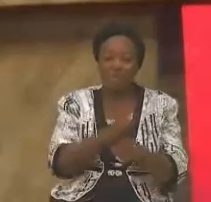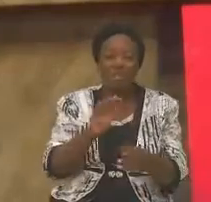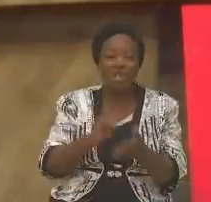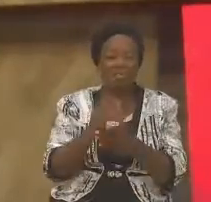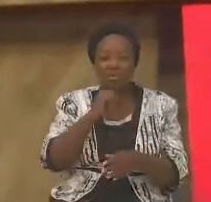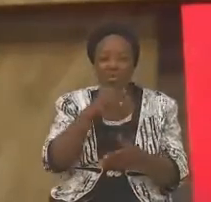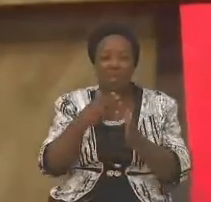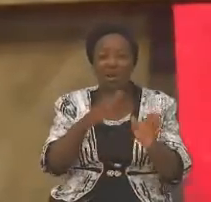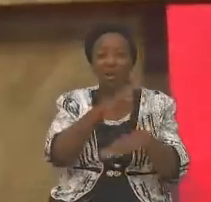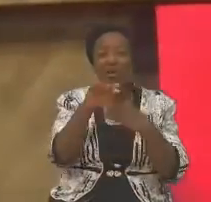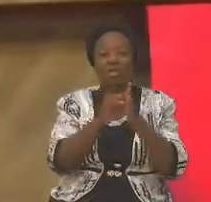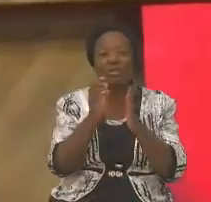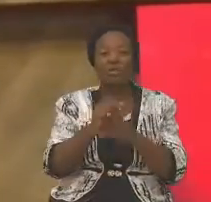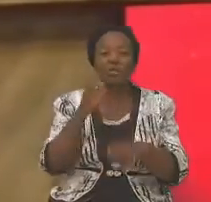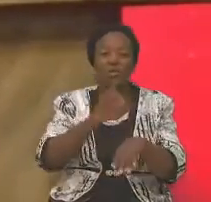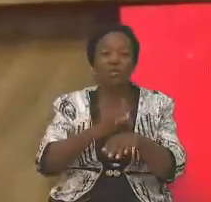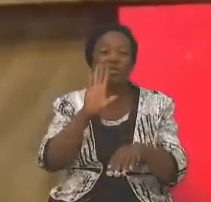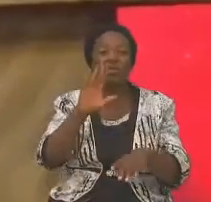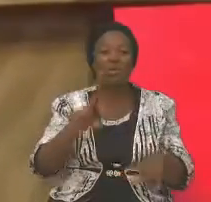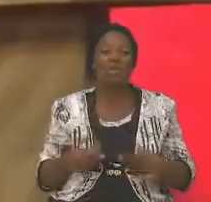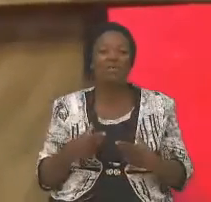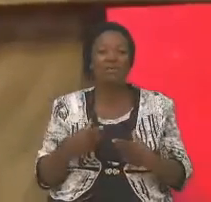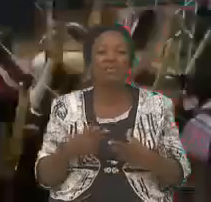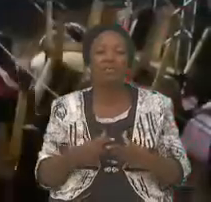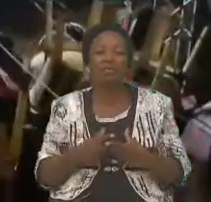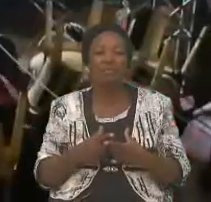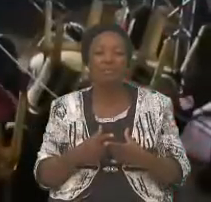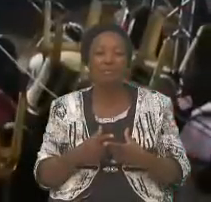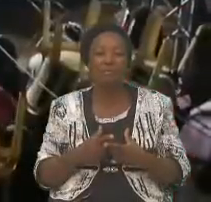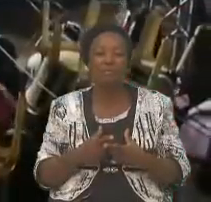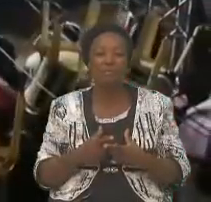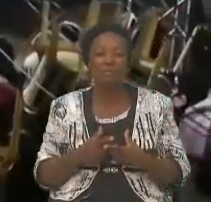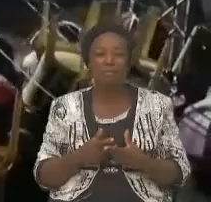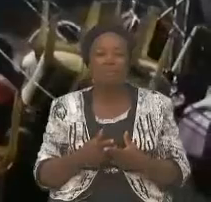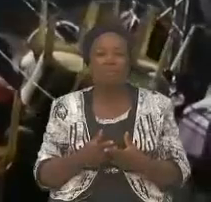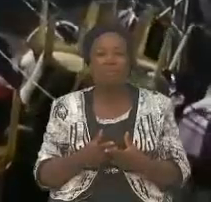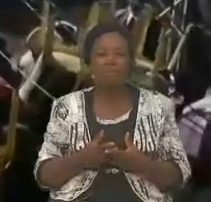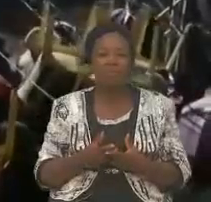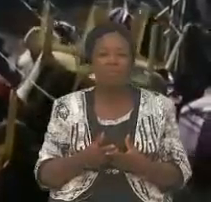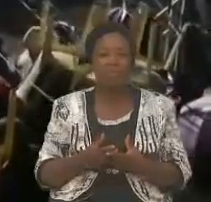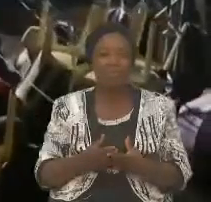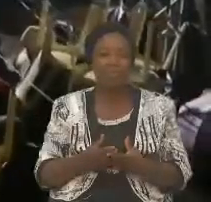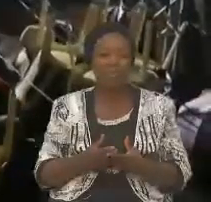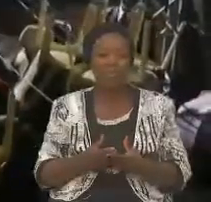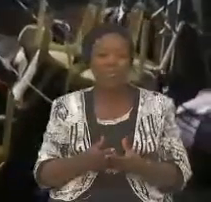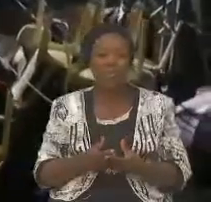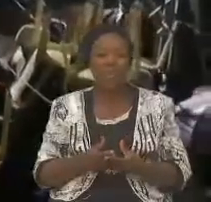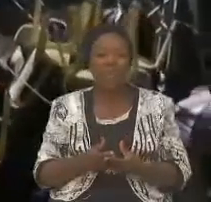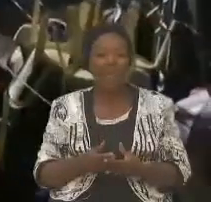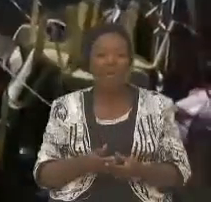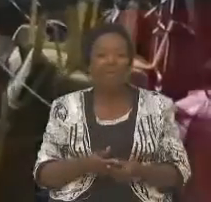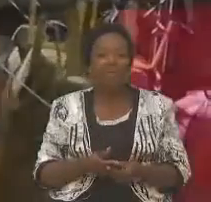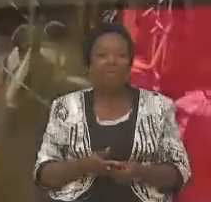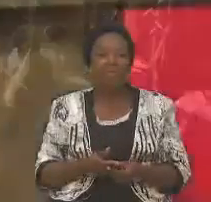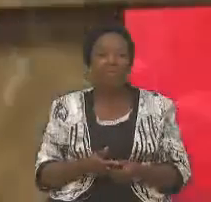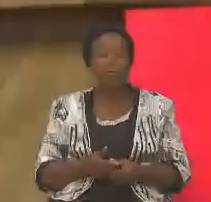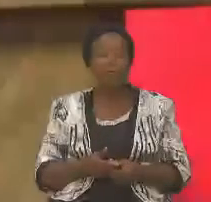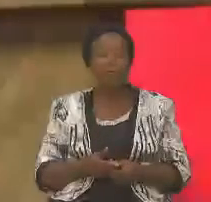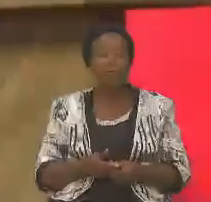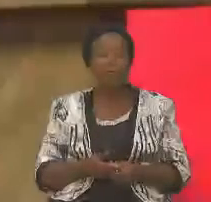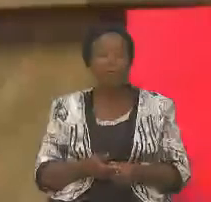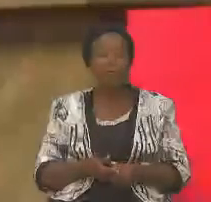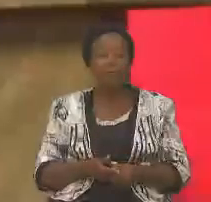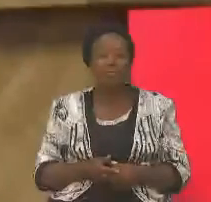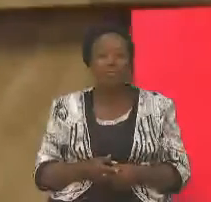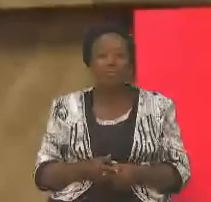that the work of God in your life? How God anointed Jesus of Nazareth, who went about, he anointed